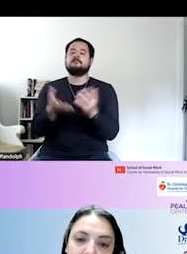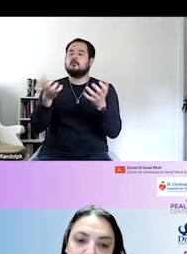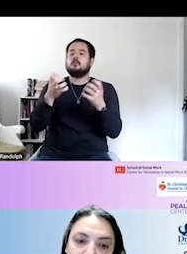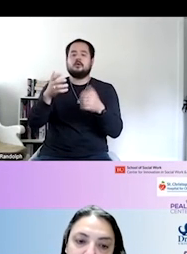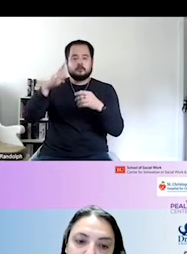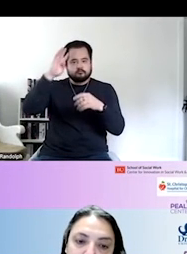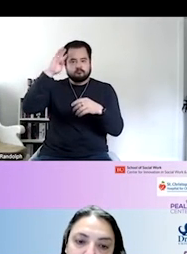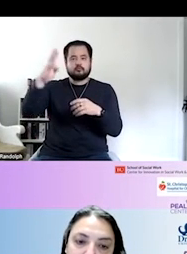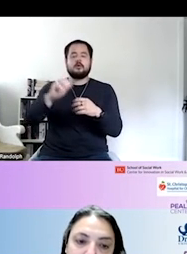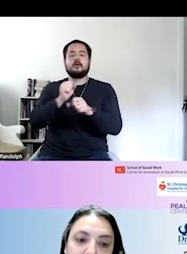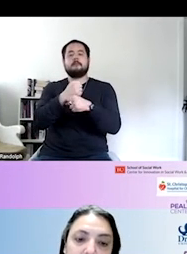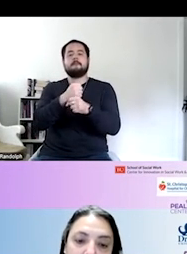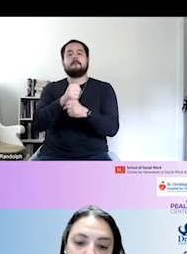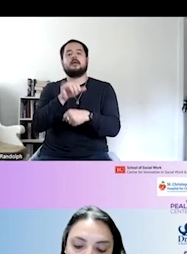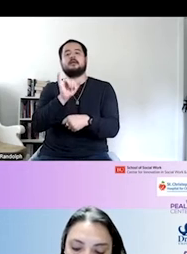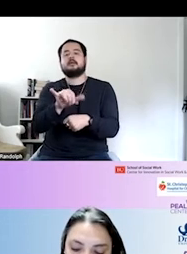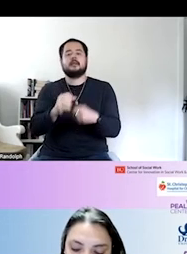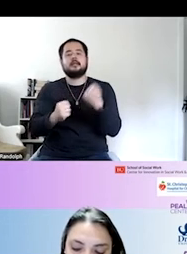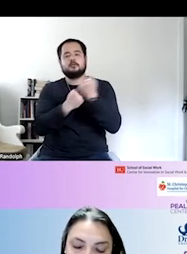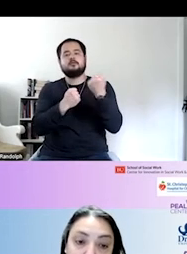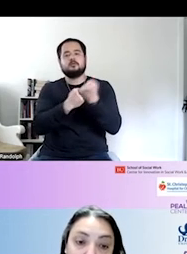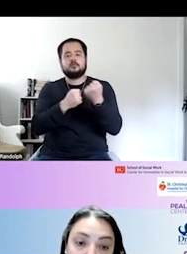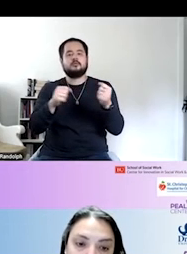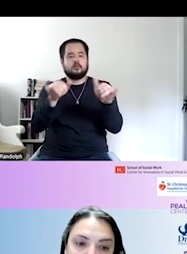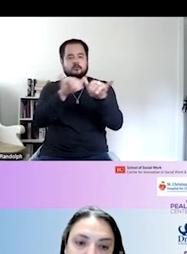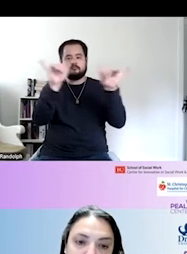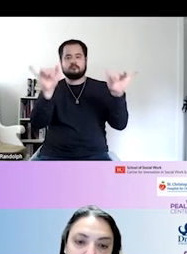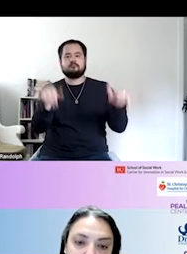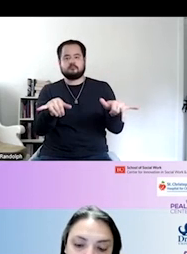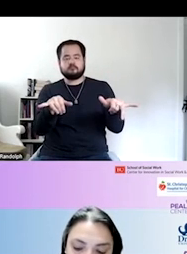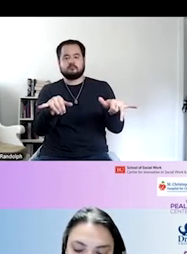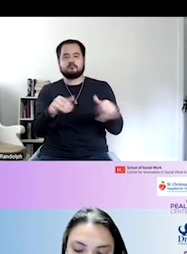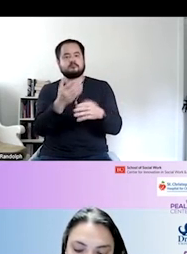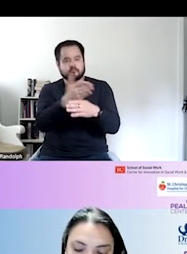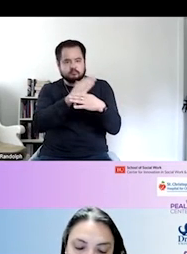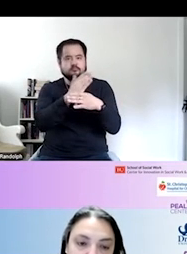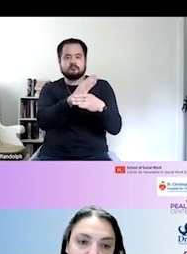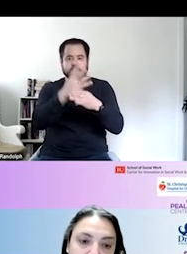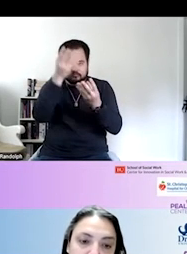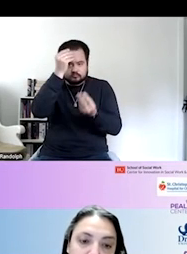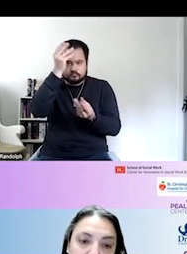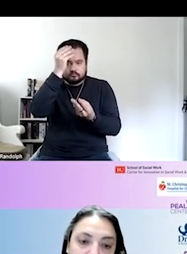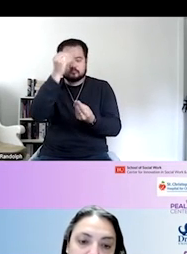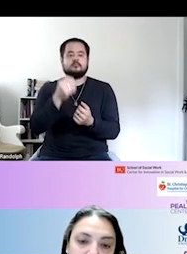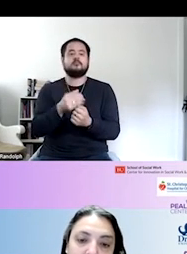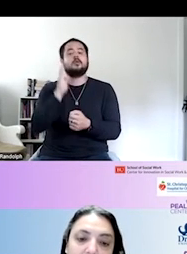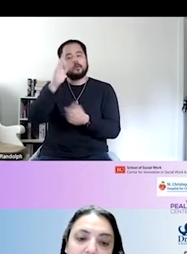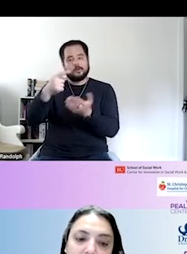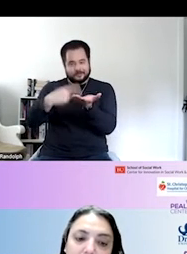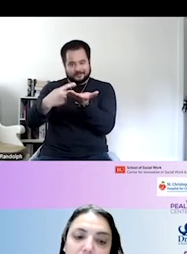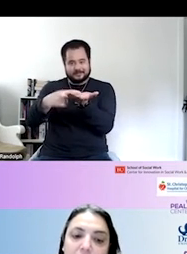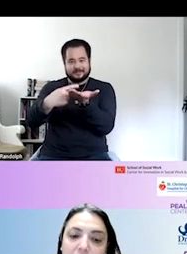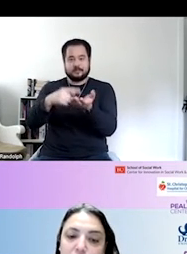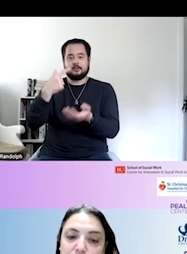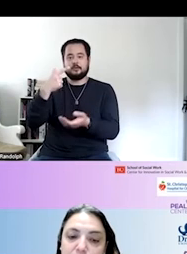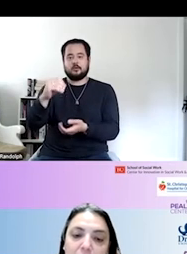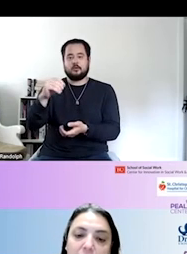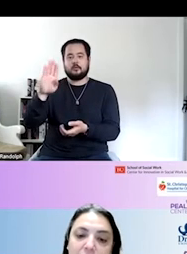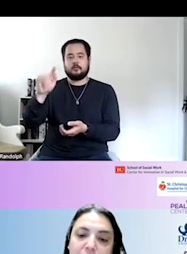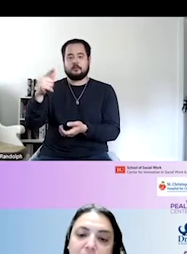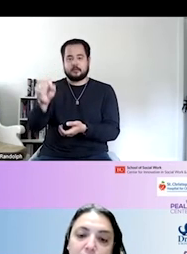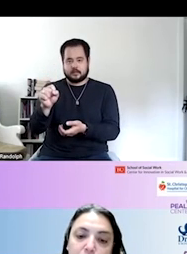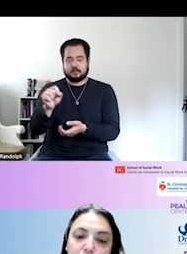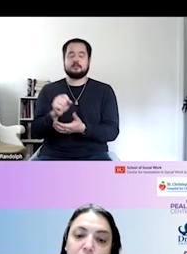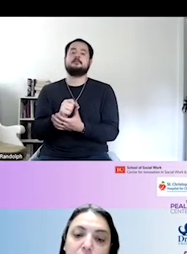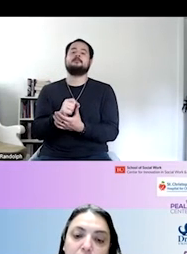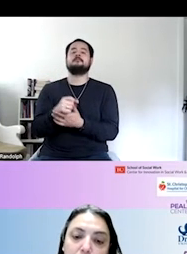and sharing information, talking about the go bags and these emergency supply kits, which we're going to talk about, thinking about extra supplies